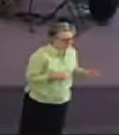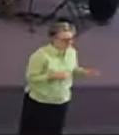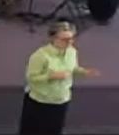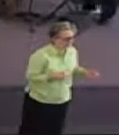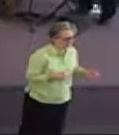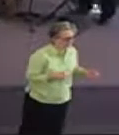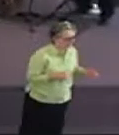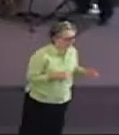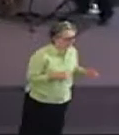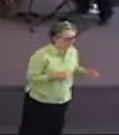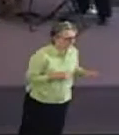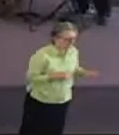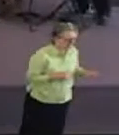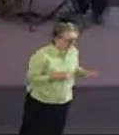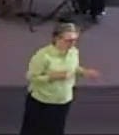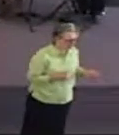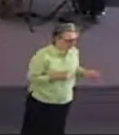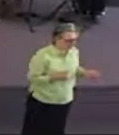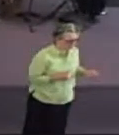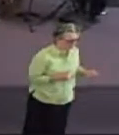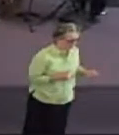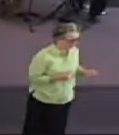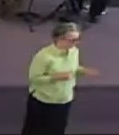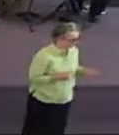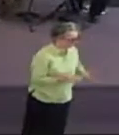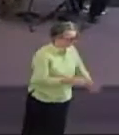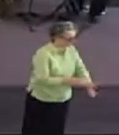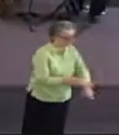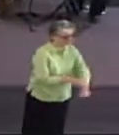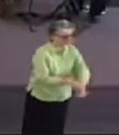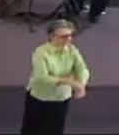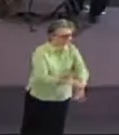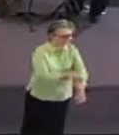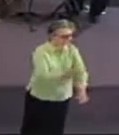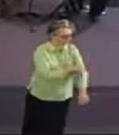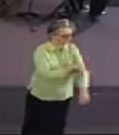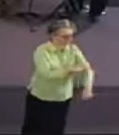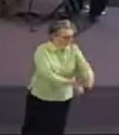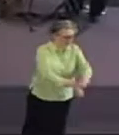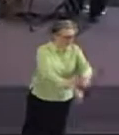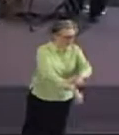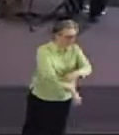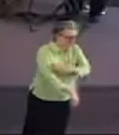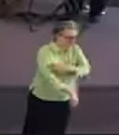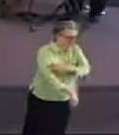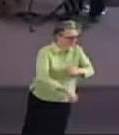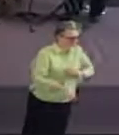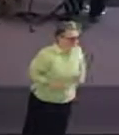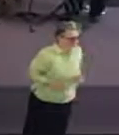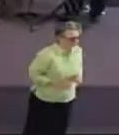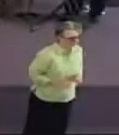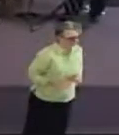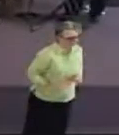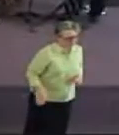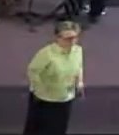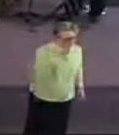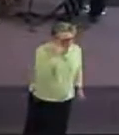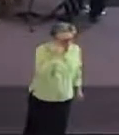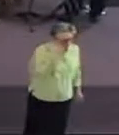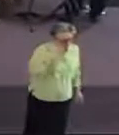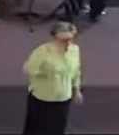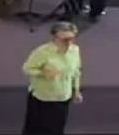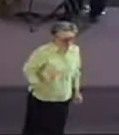and a little servant girl said, there's somebody in Israel that can help you. And so the king said, oh